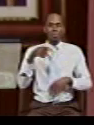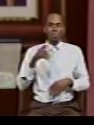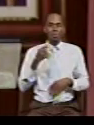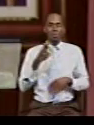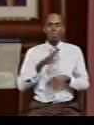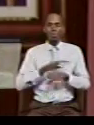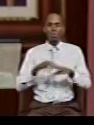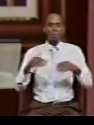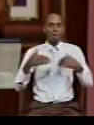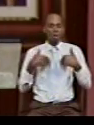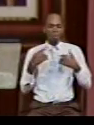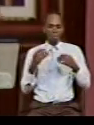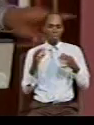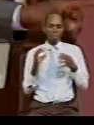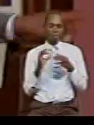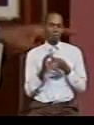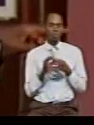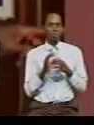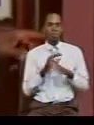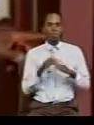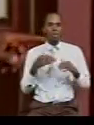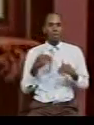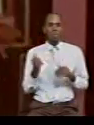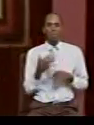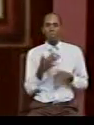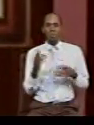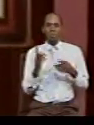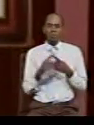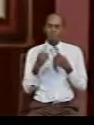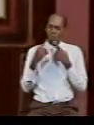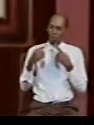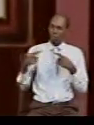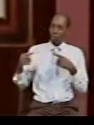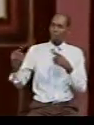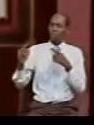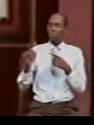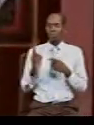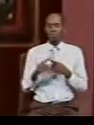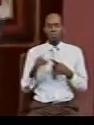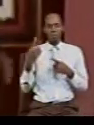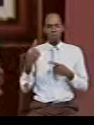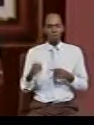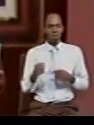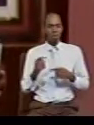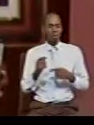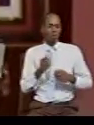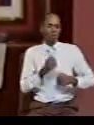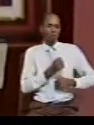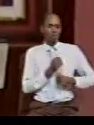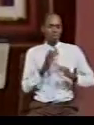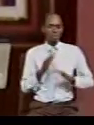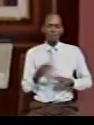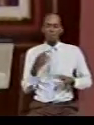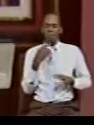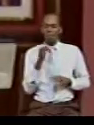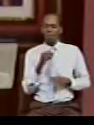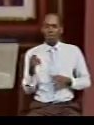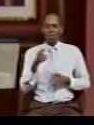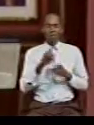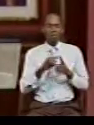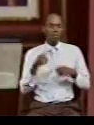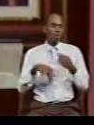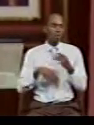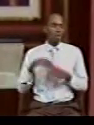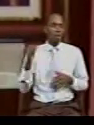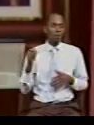have anything to tell those soldiers guarding the tomb, get out of there. The